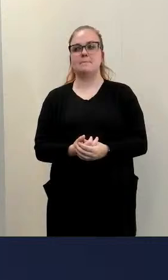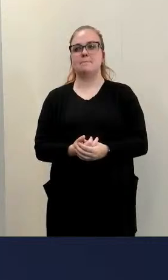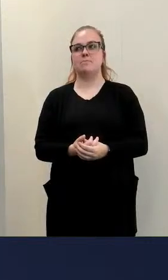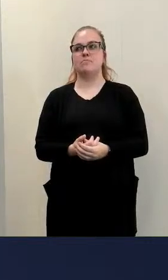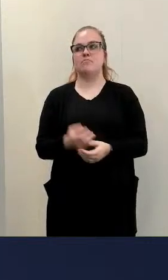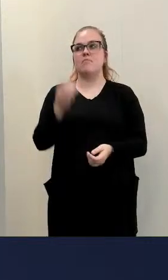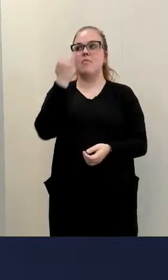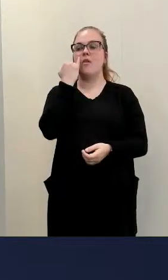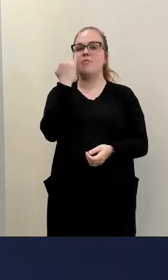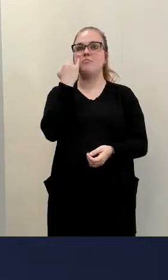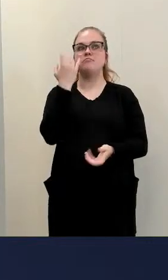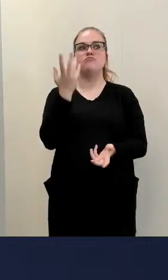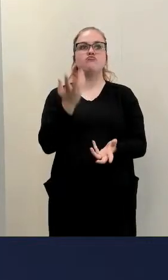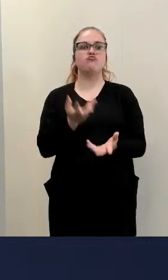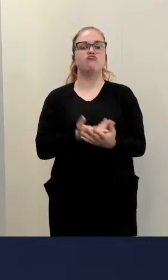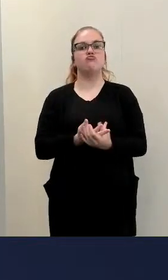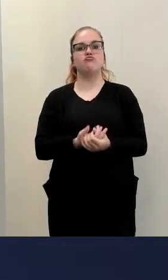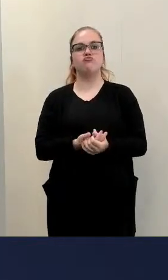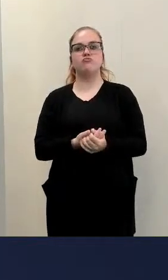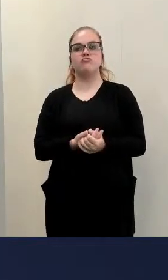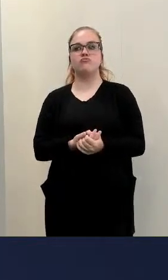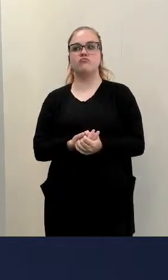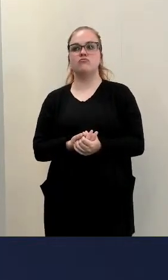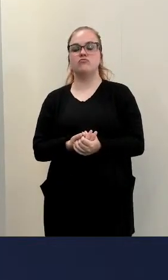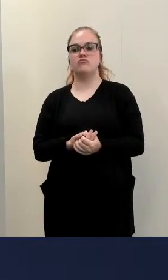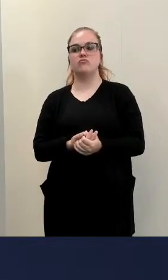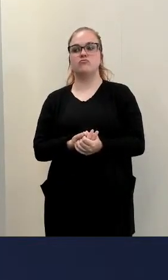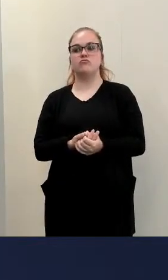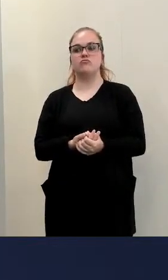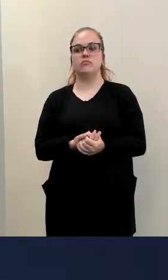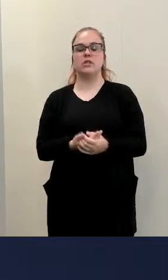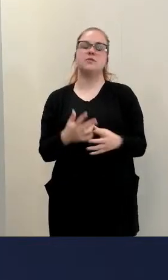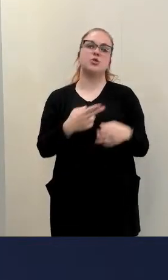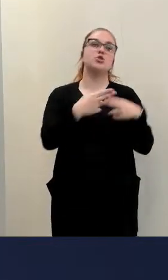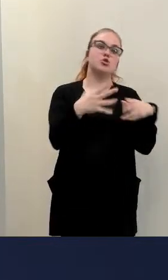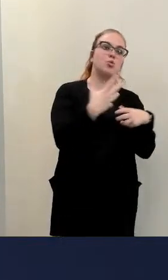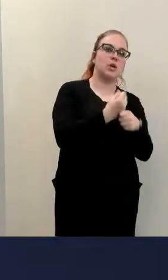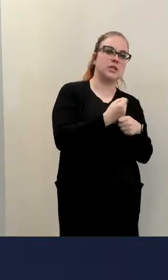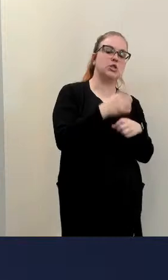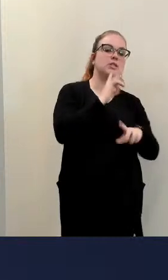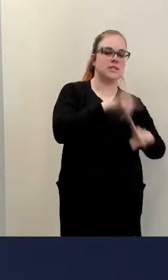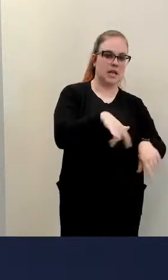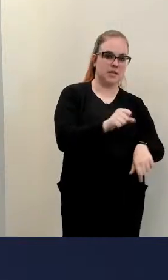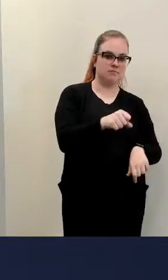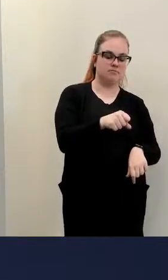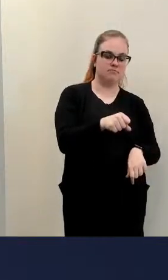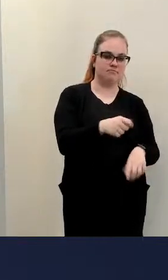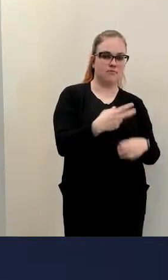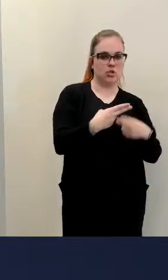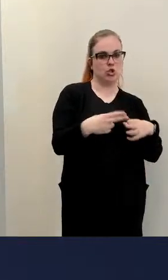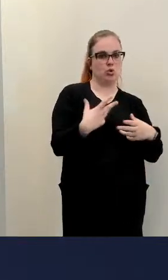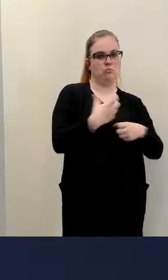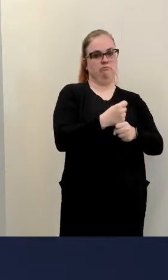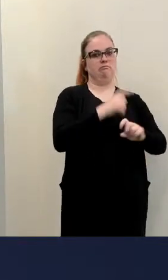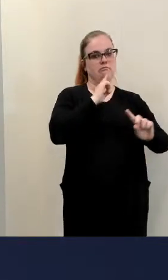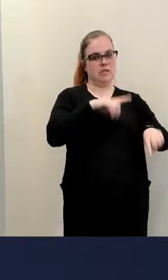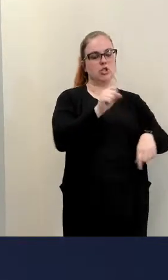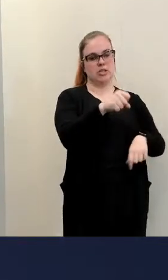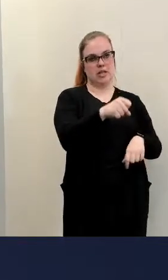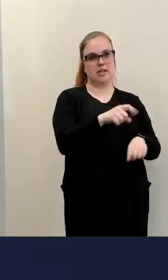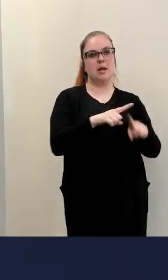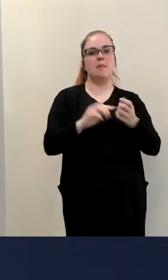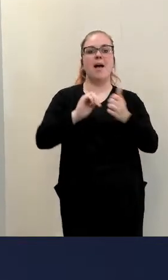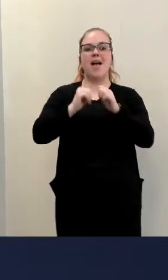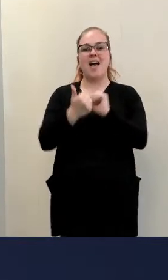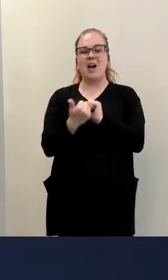If we begin to, so the short answer, yes, is the answer, the short answer. But how do